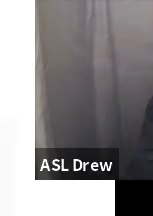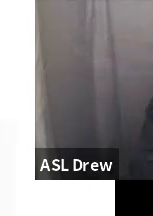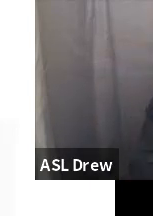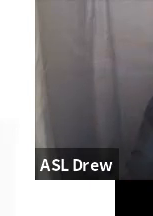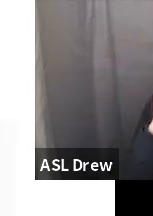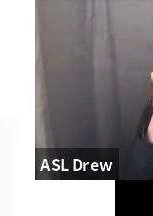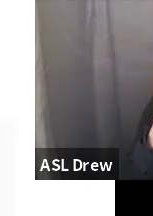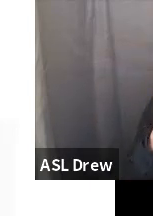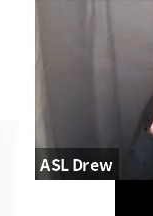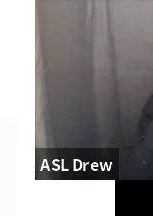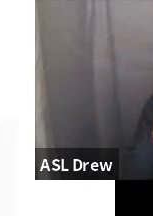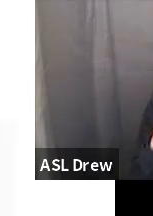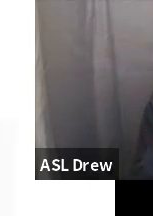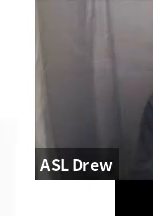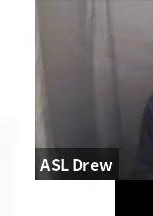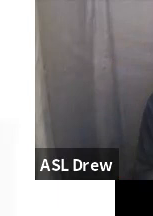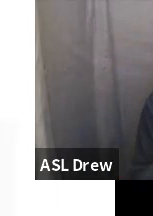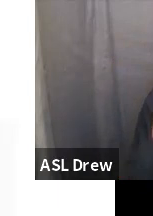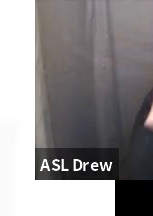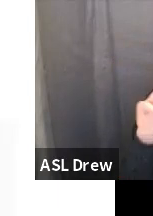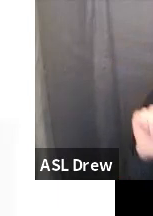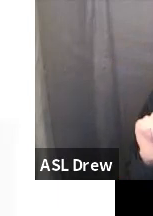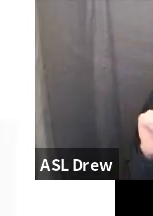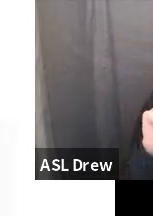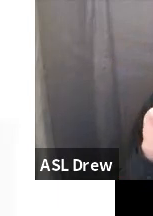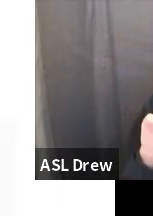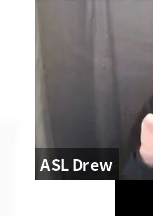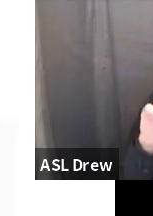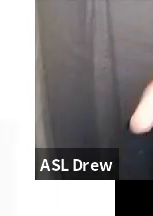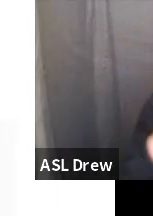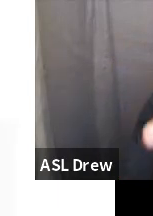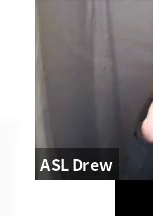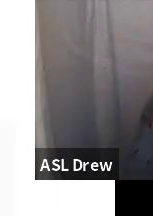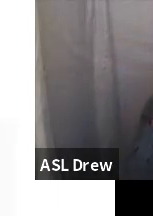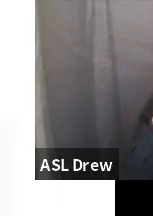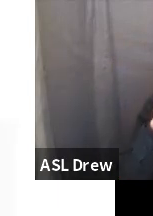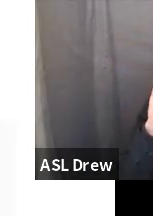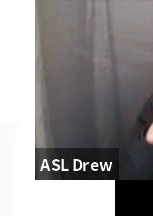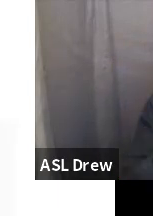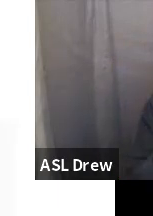there remains a gap. Next slide, please.